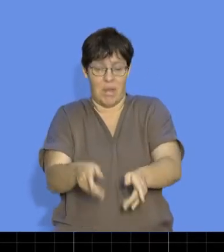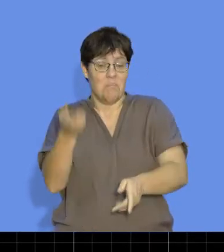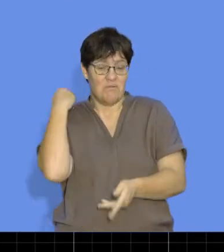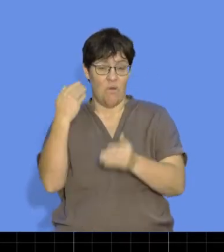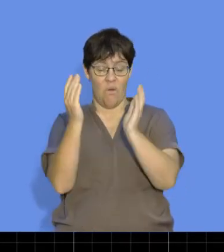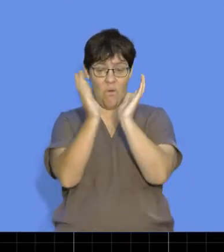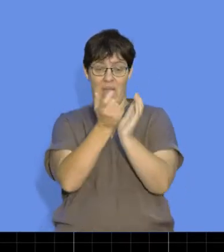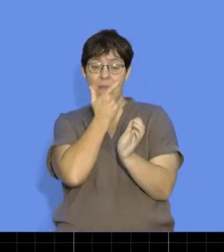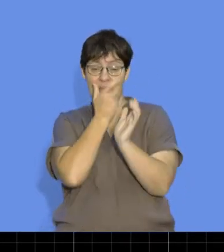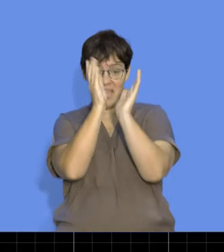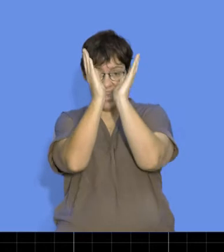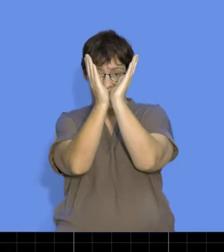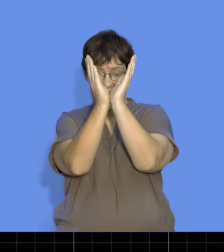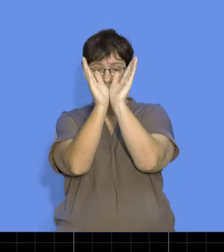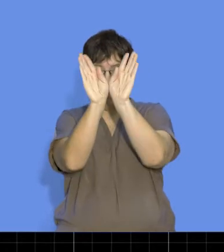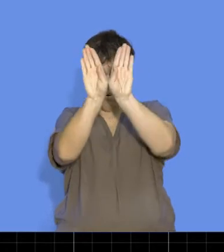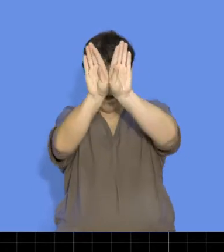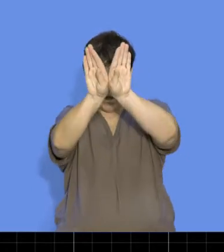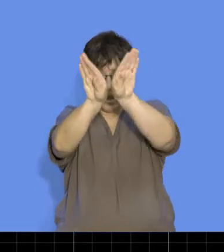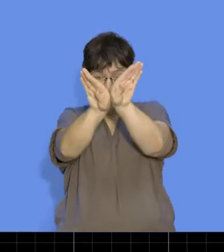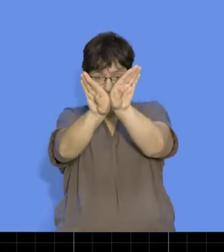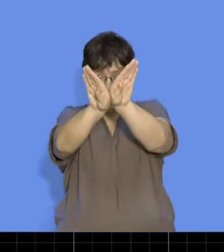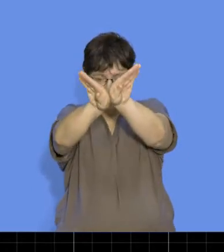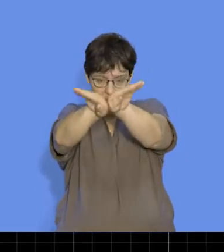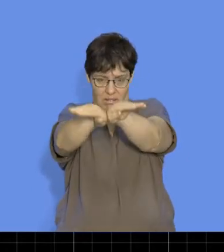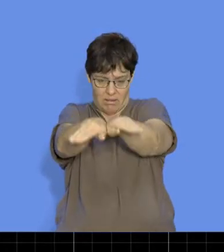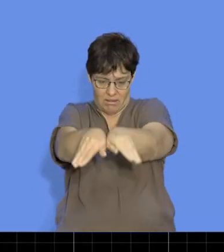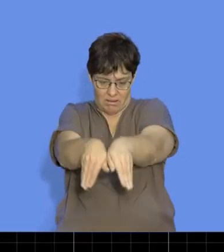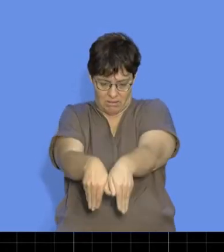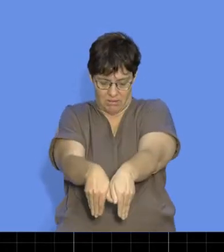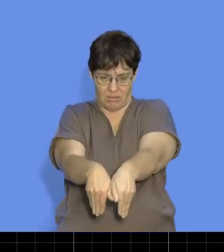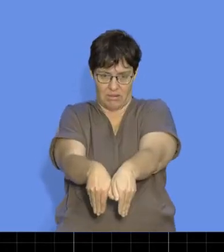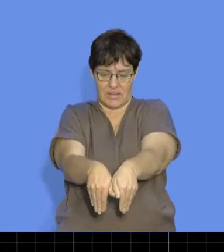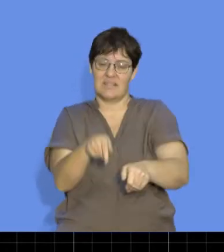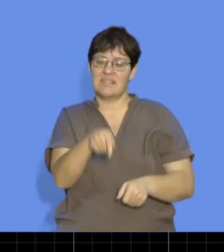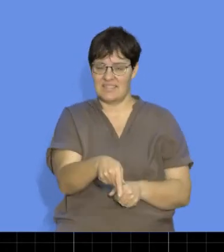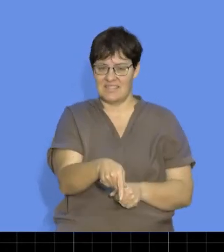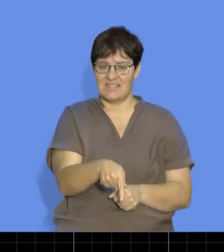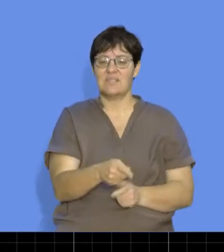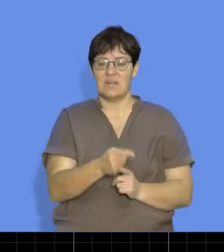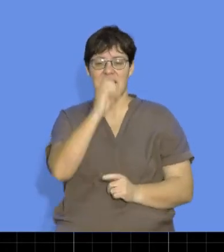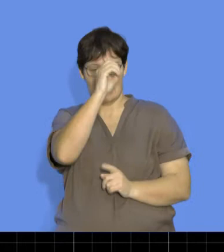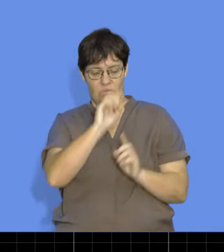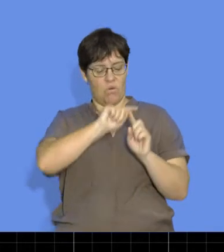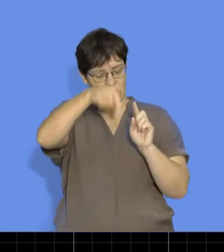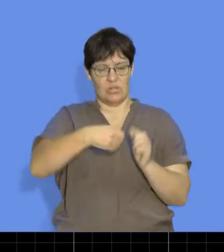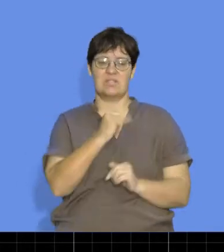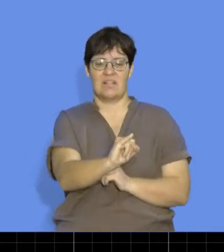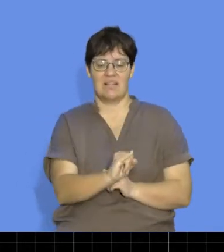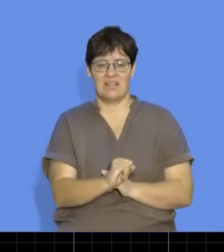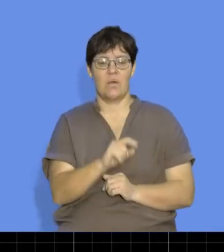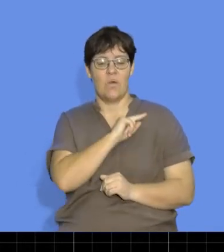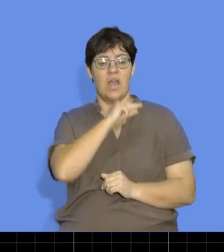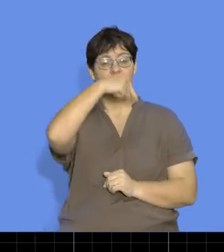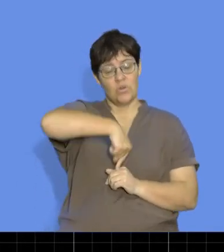Remember happy face and sad face. And the turning point, though, is still at 0. Why? Because q